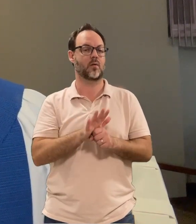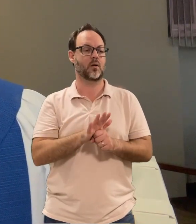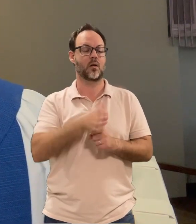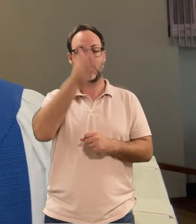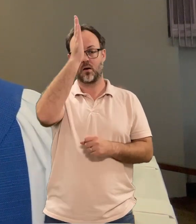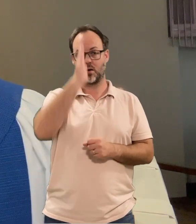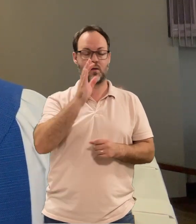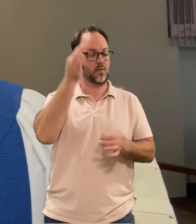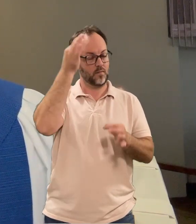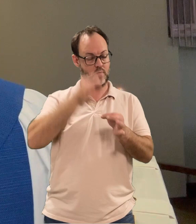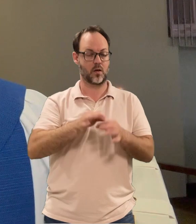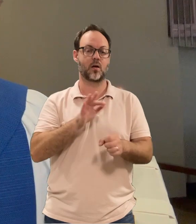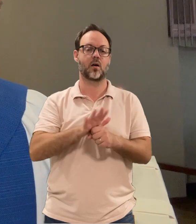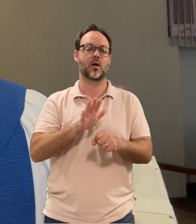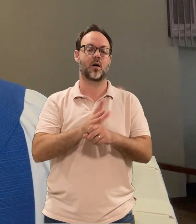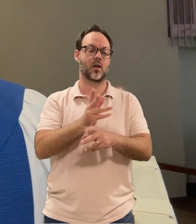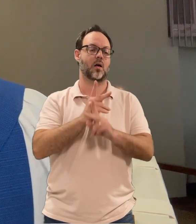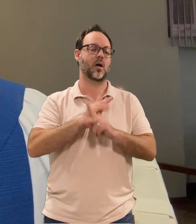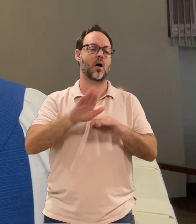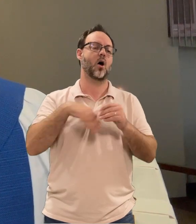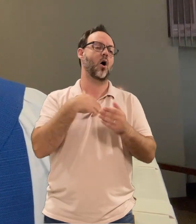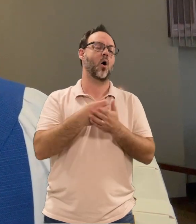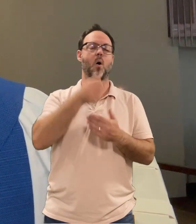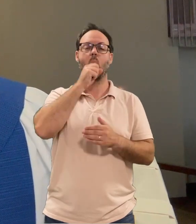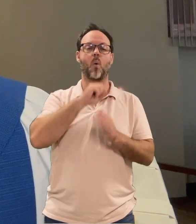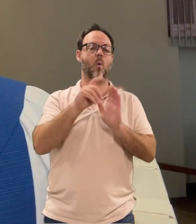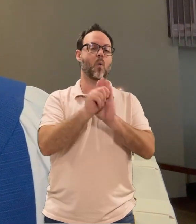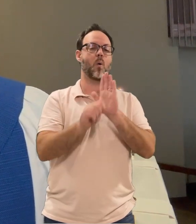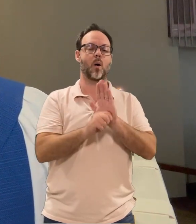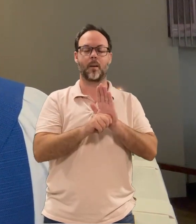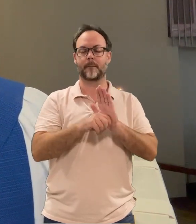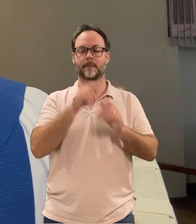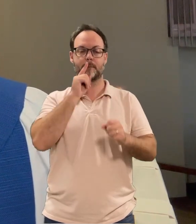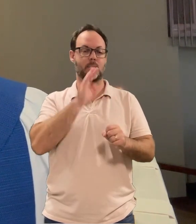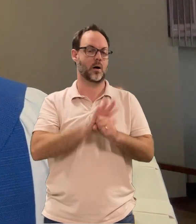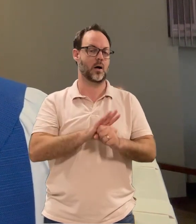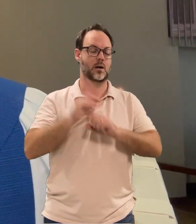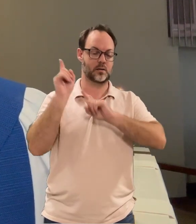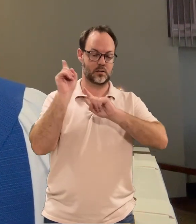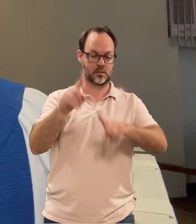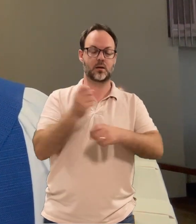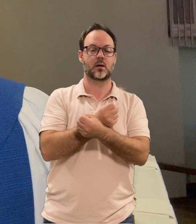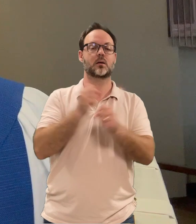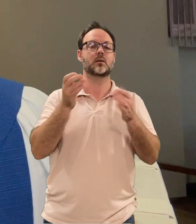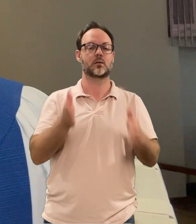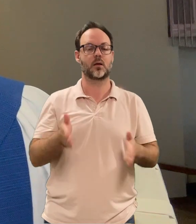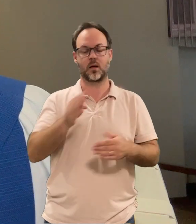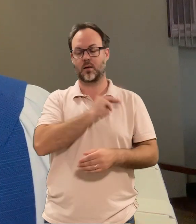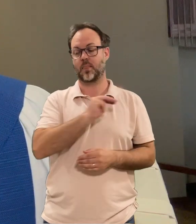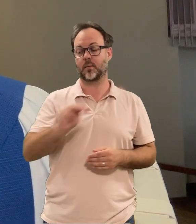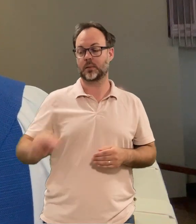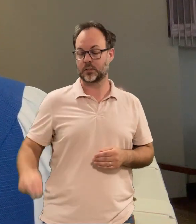faithfulness. God is faithful, and he kept all of his Old Testament promises to send